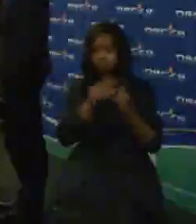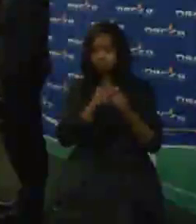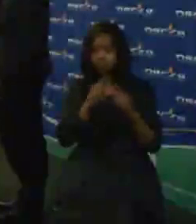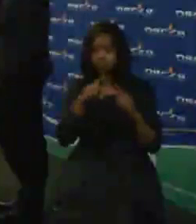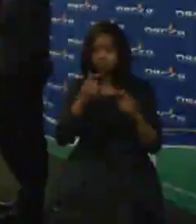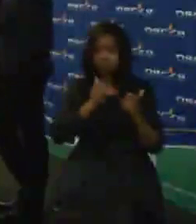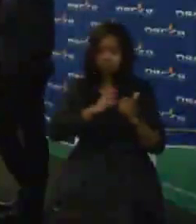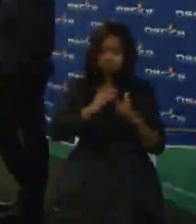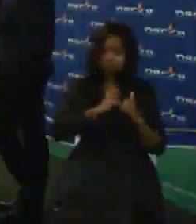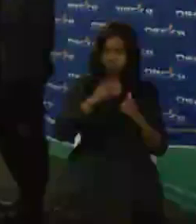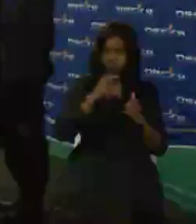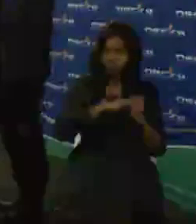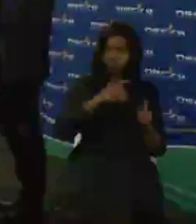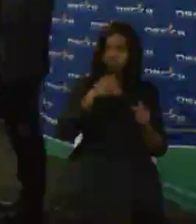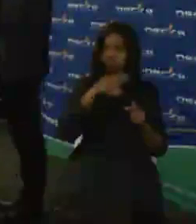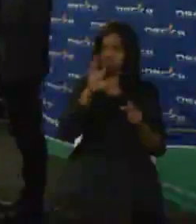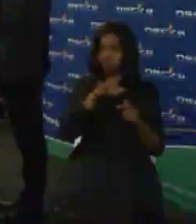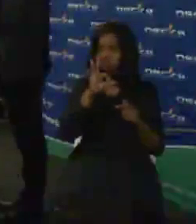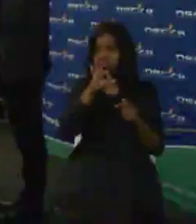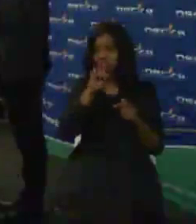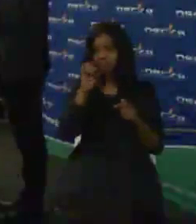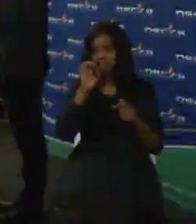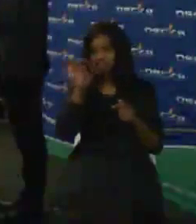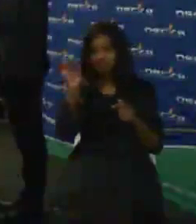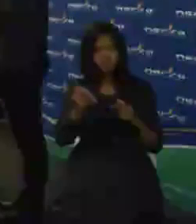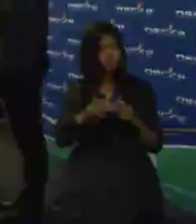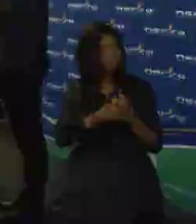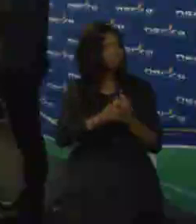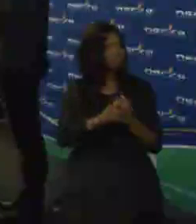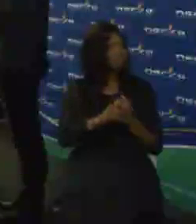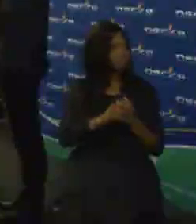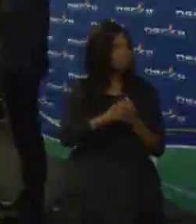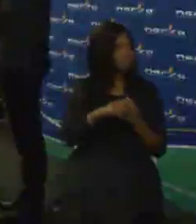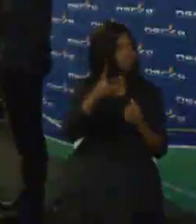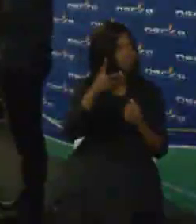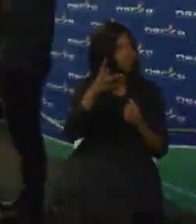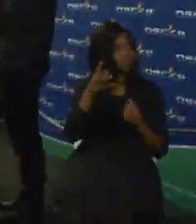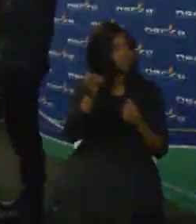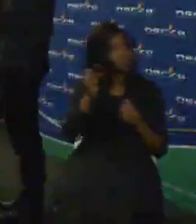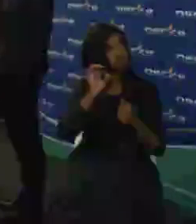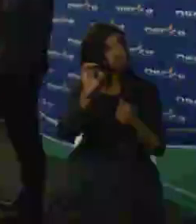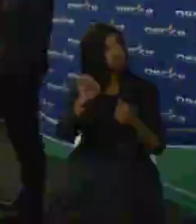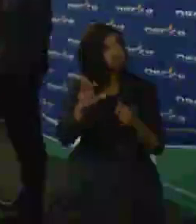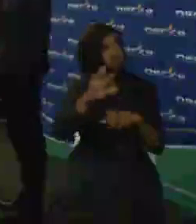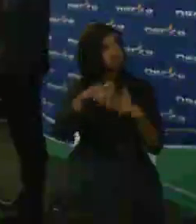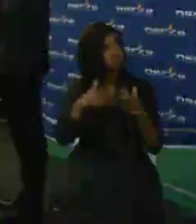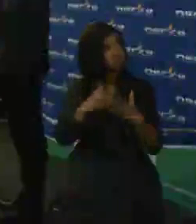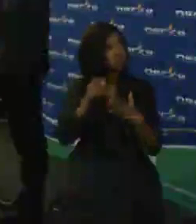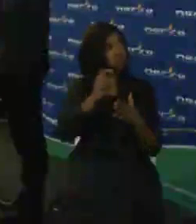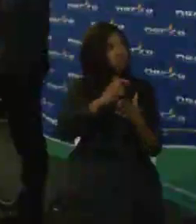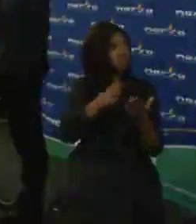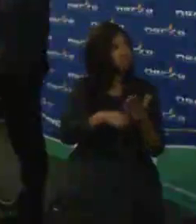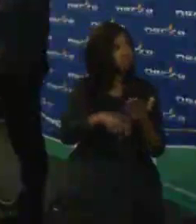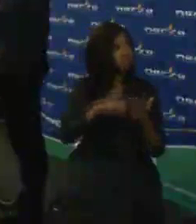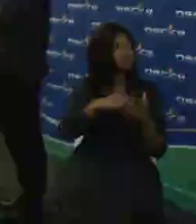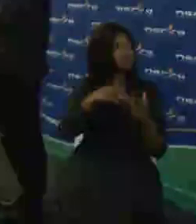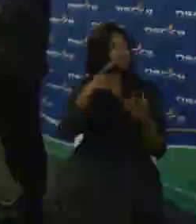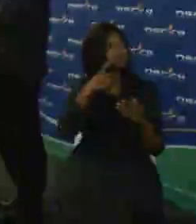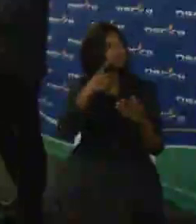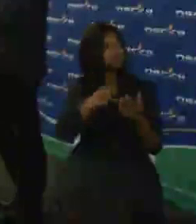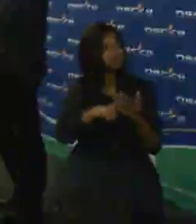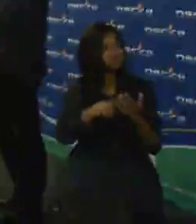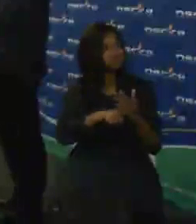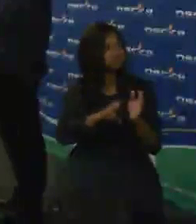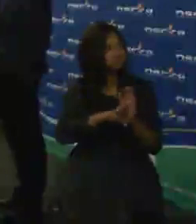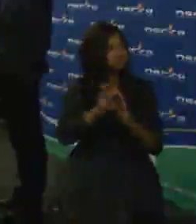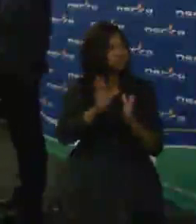administered costs are now over at 300 odd %, 250 I think for all administered costs, sewage being the greatest, but